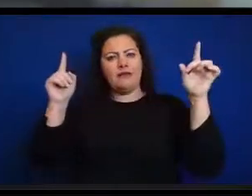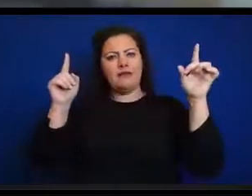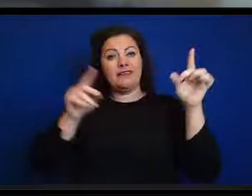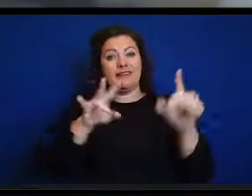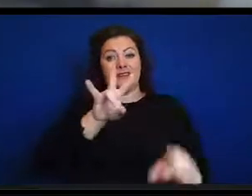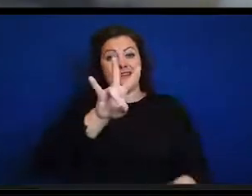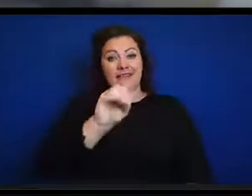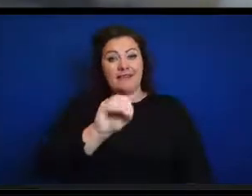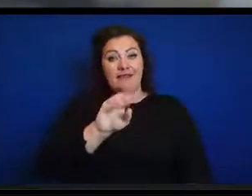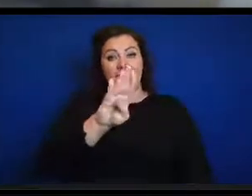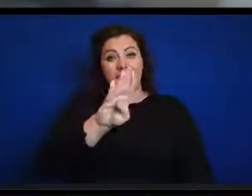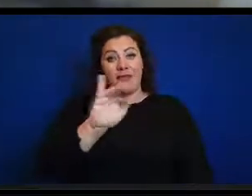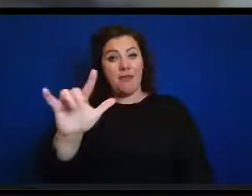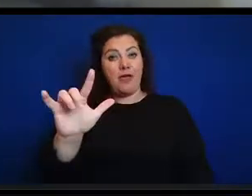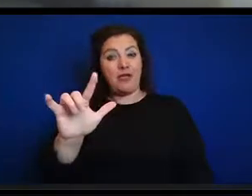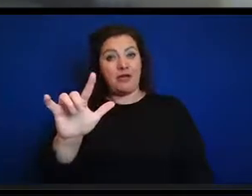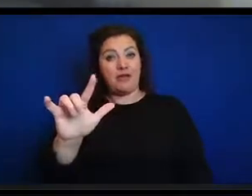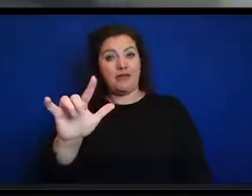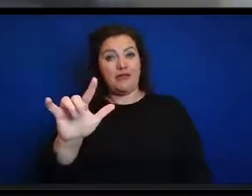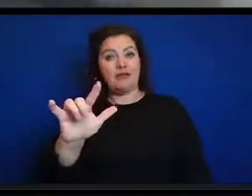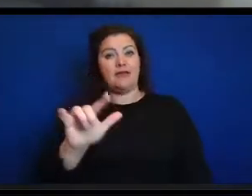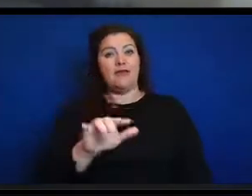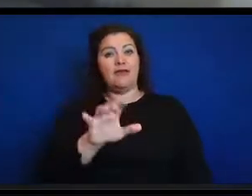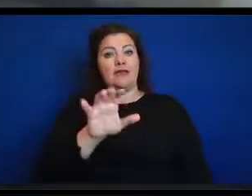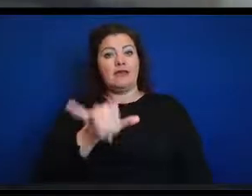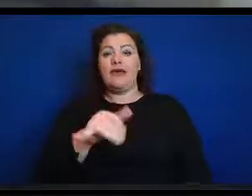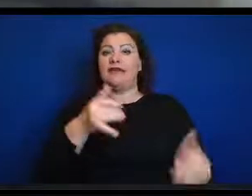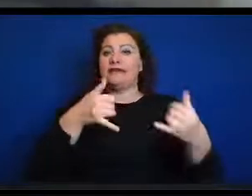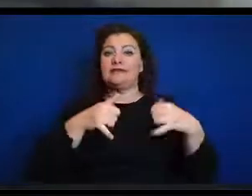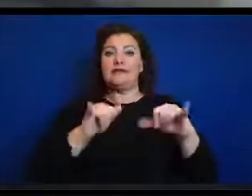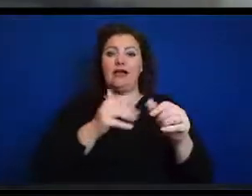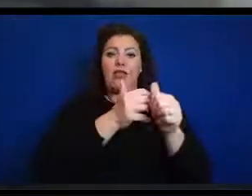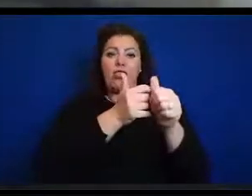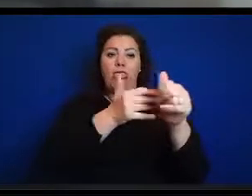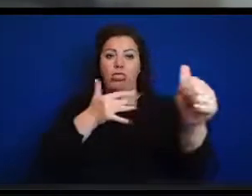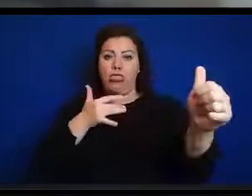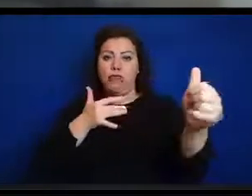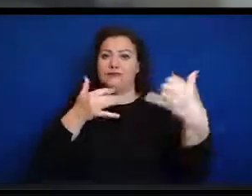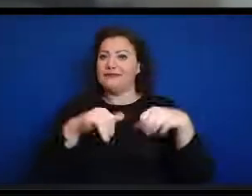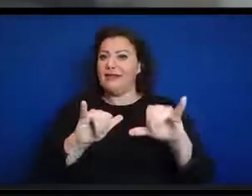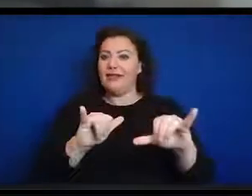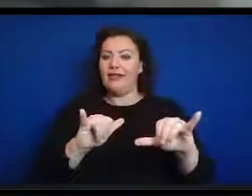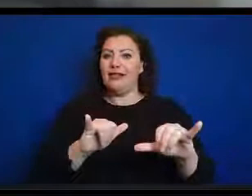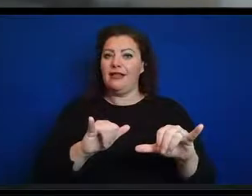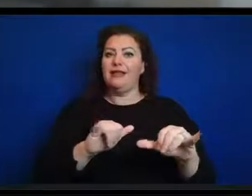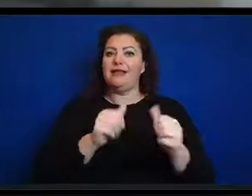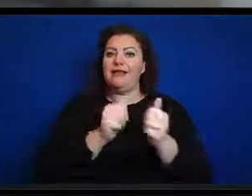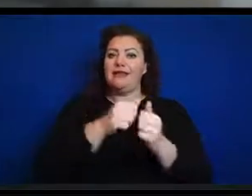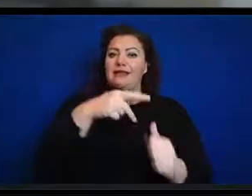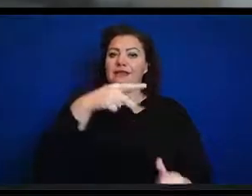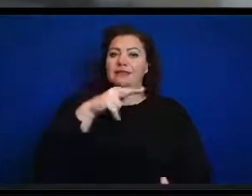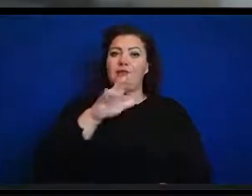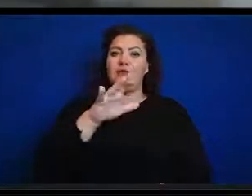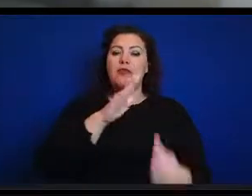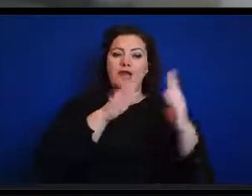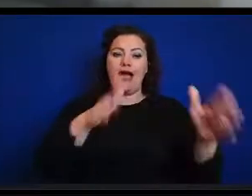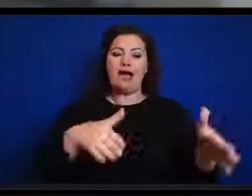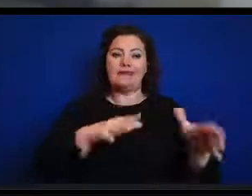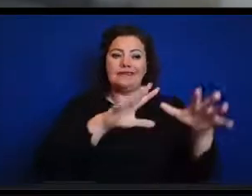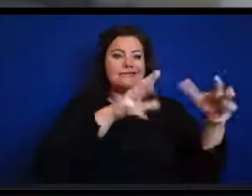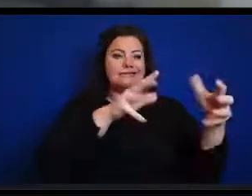70 billion in backlog repairs still exist in most public housing units. Much of the